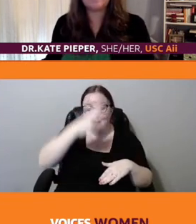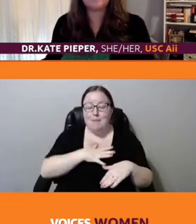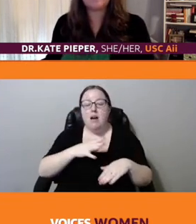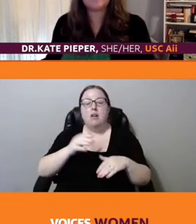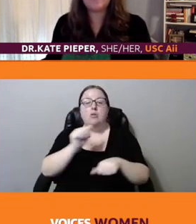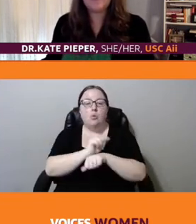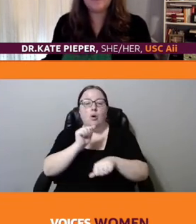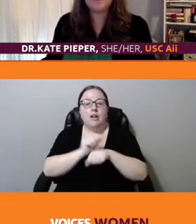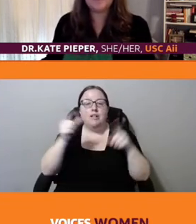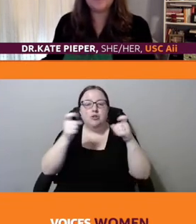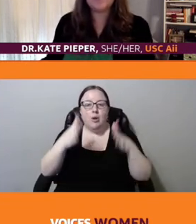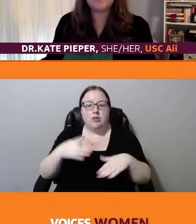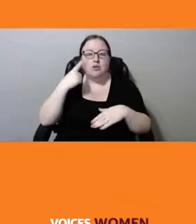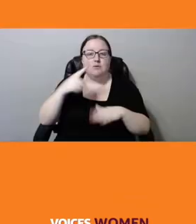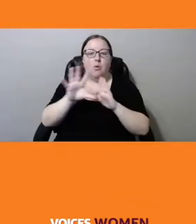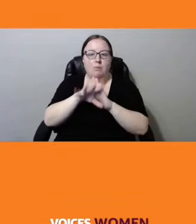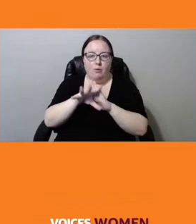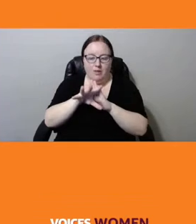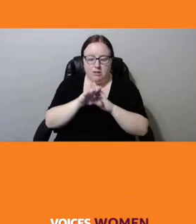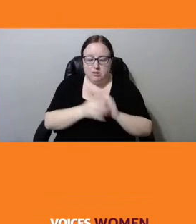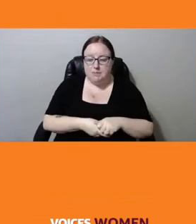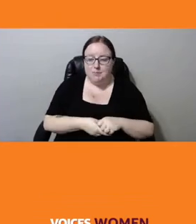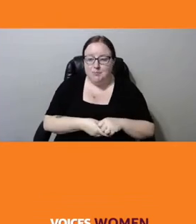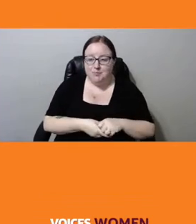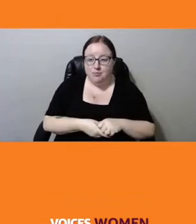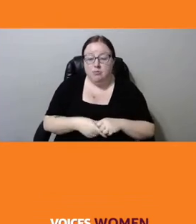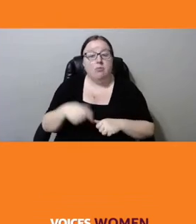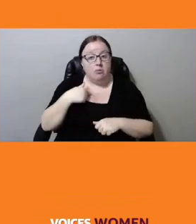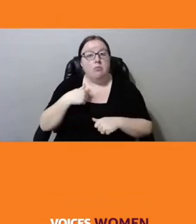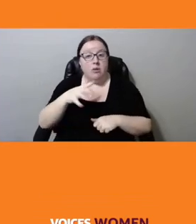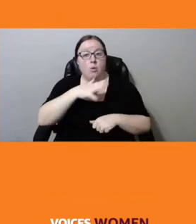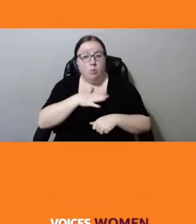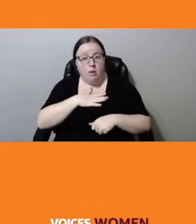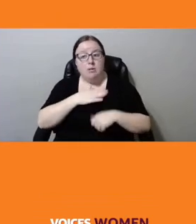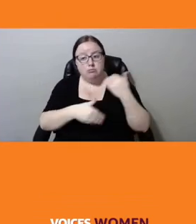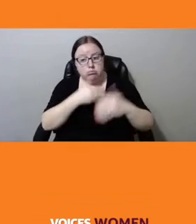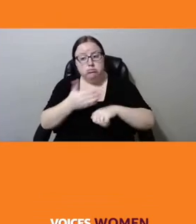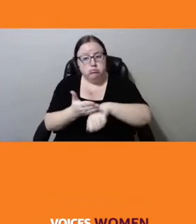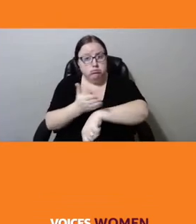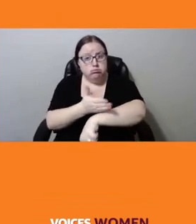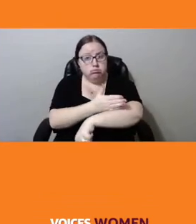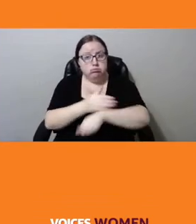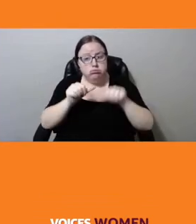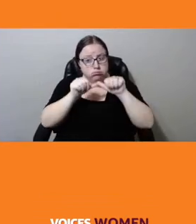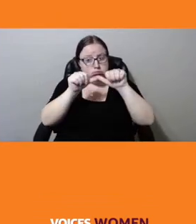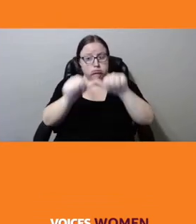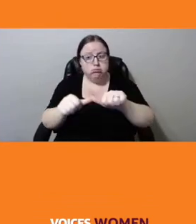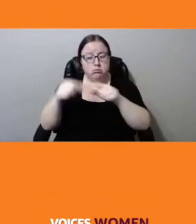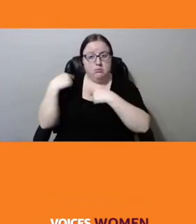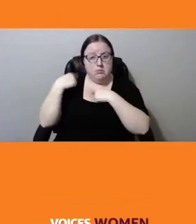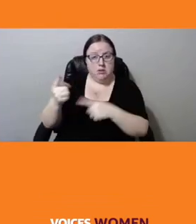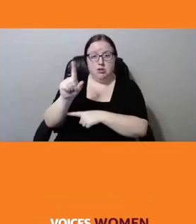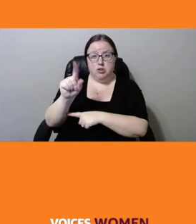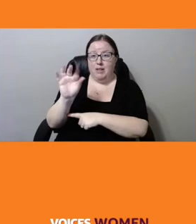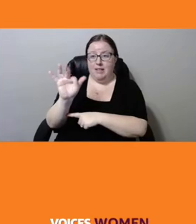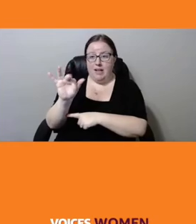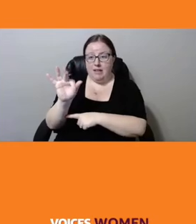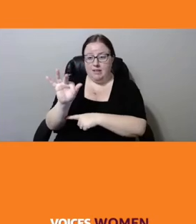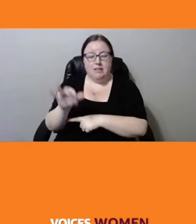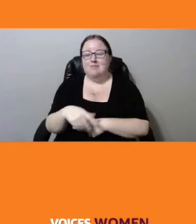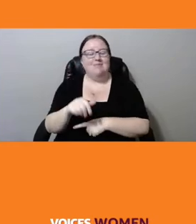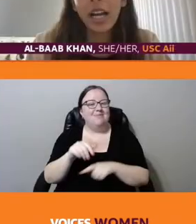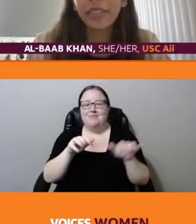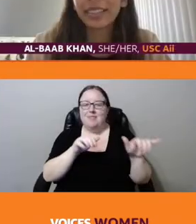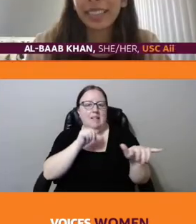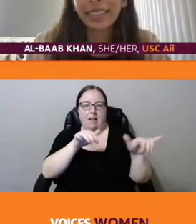movies. And although the gains made by women directors held since 2019, we cannot say the same for women